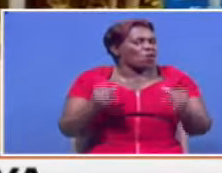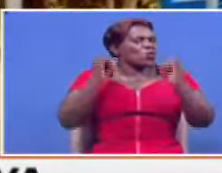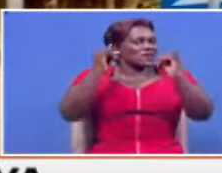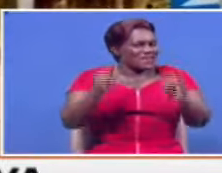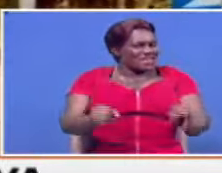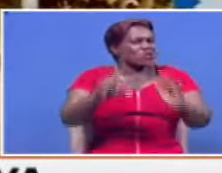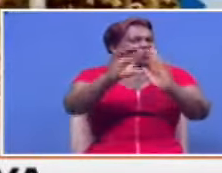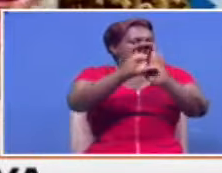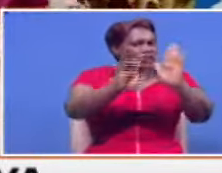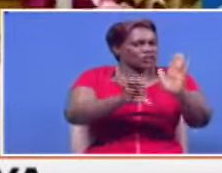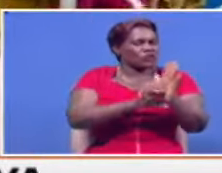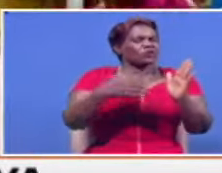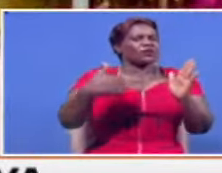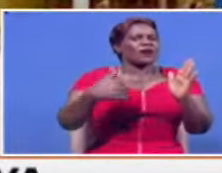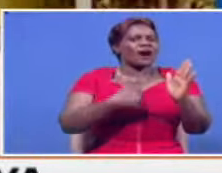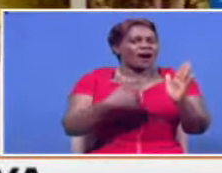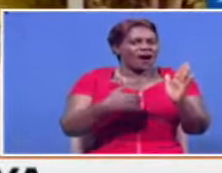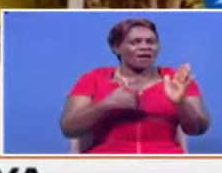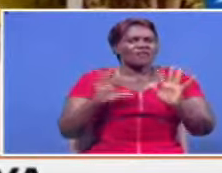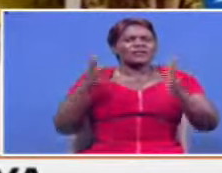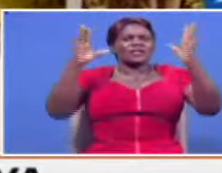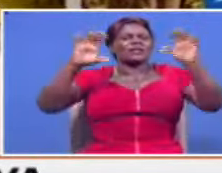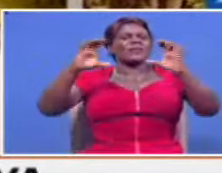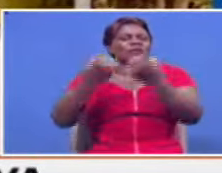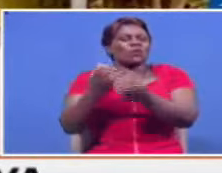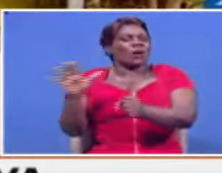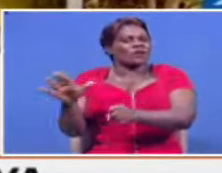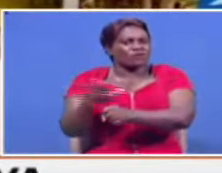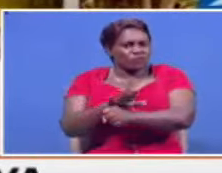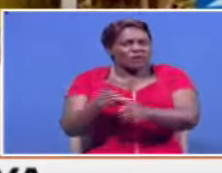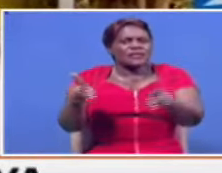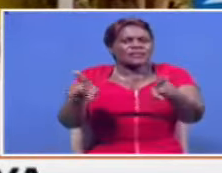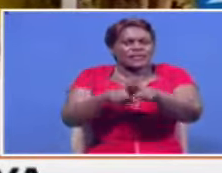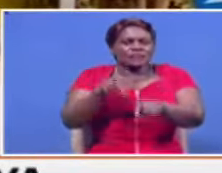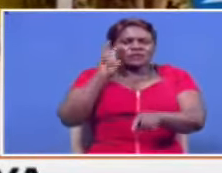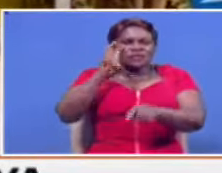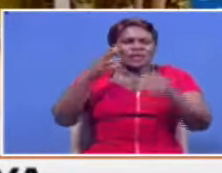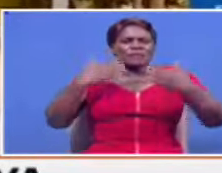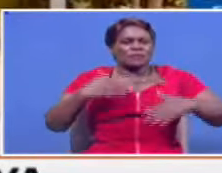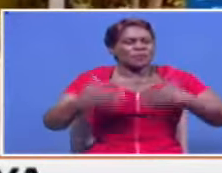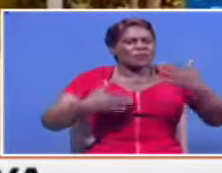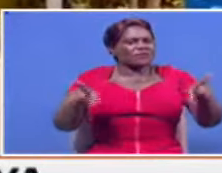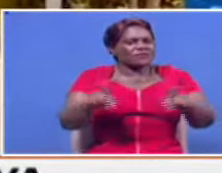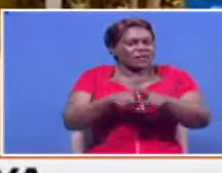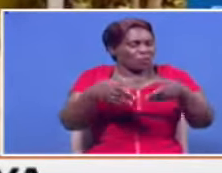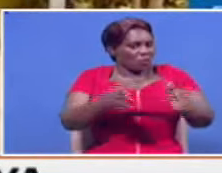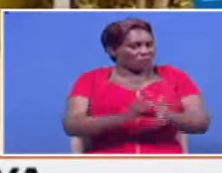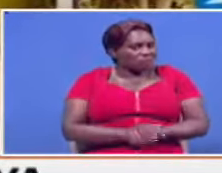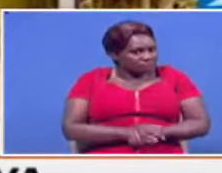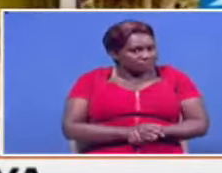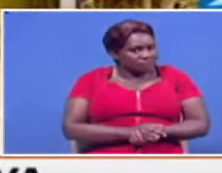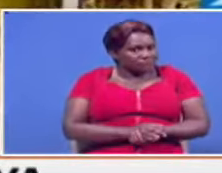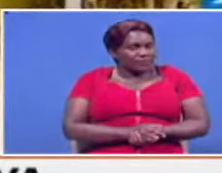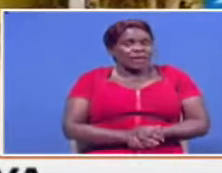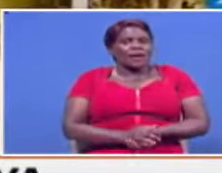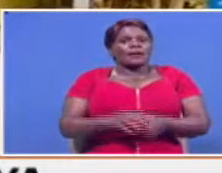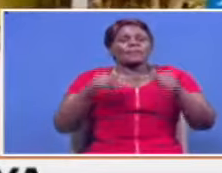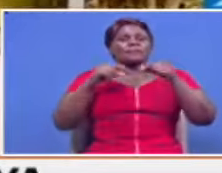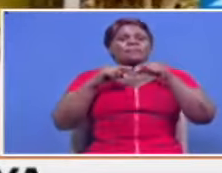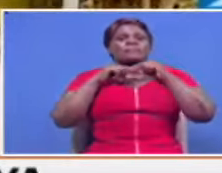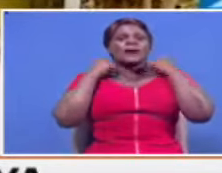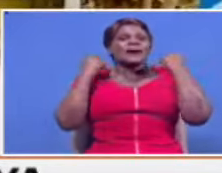new constitution that is celebrated all over the world, we still see people behaving this way. Of course, with Pastor